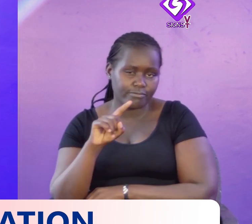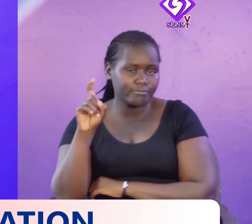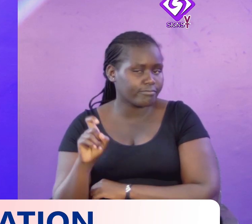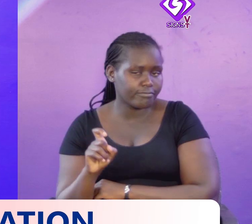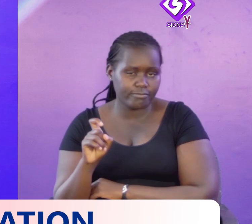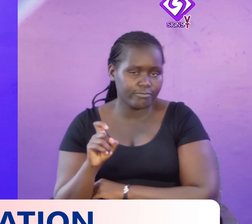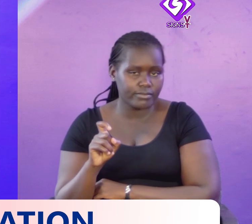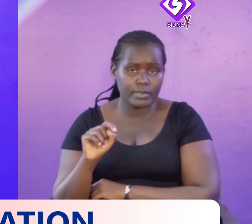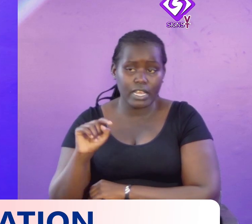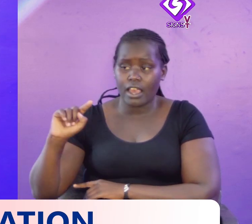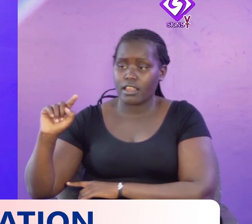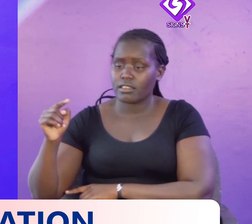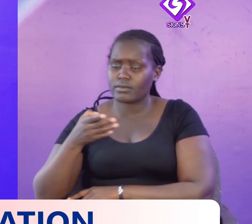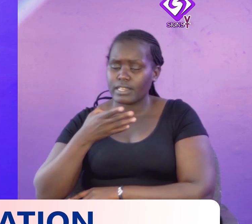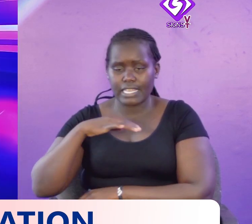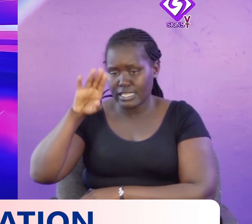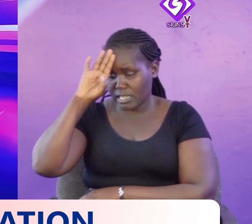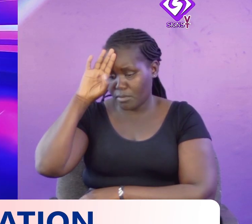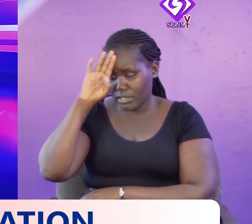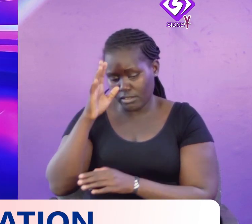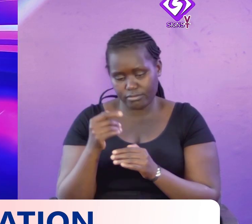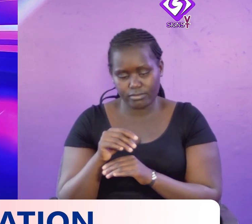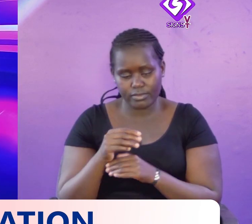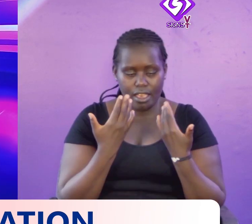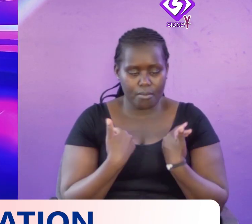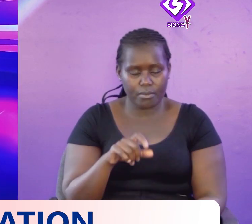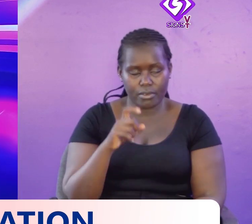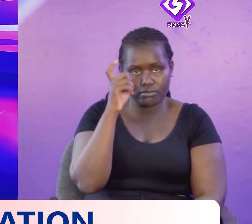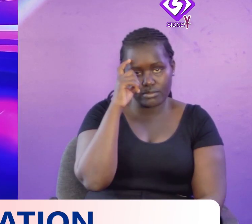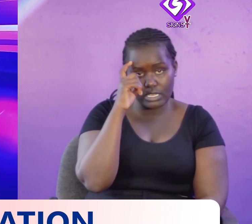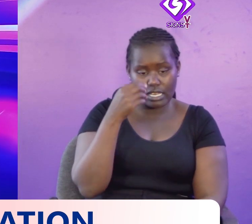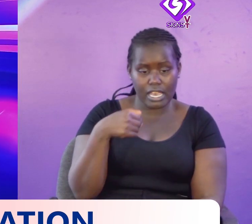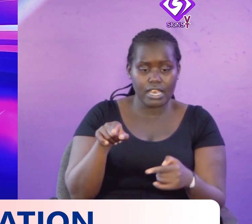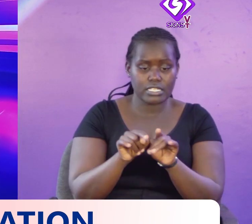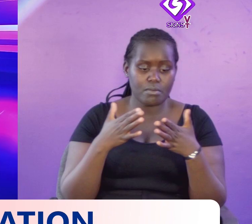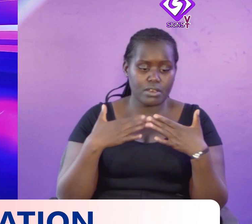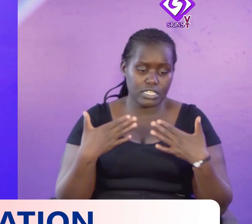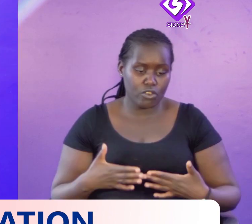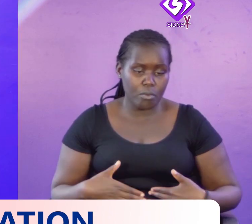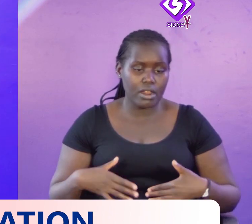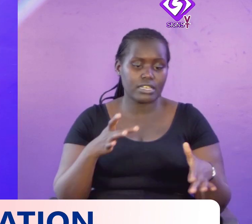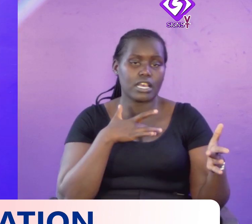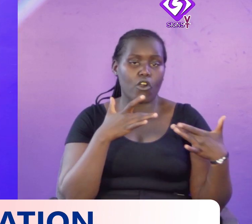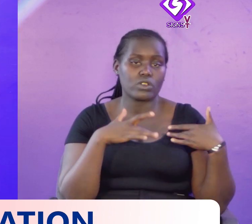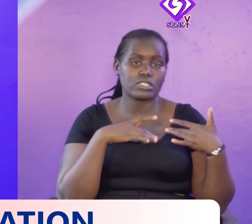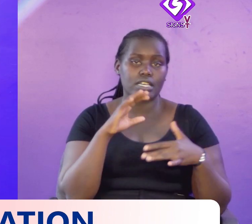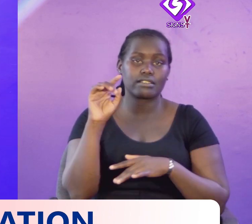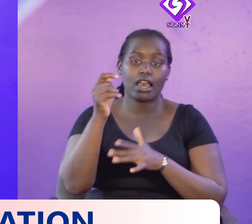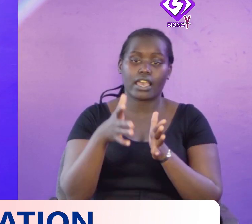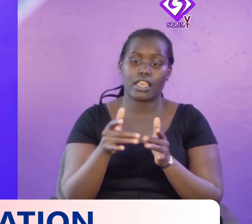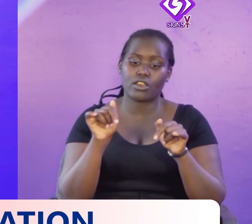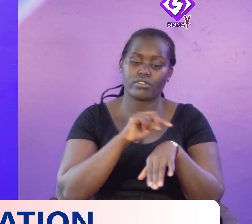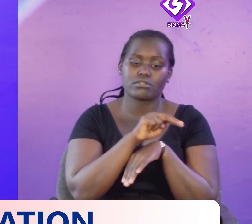Let me This tell is the you. frustration. of I governors. am thinking as a human being, as a concerned citizen of this